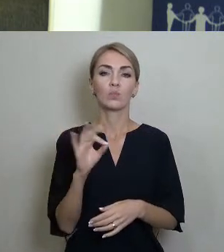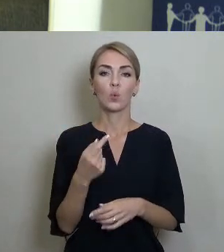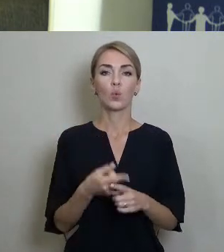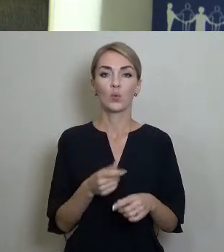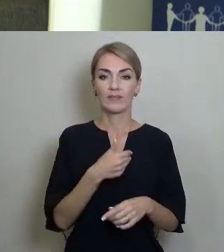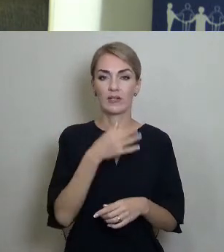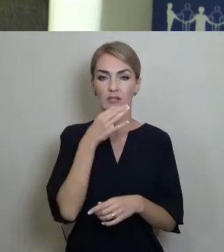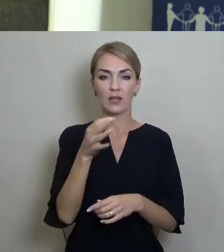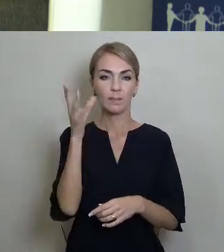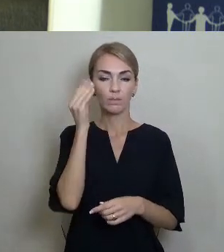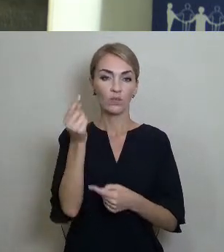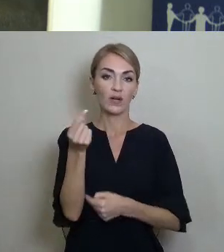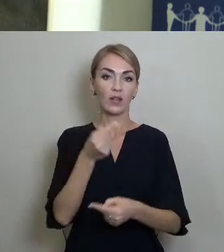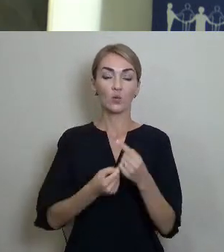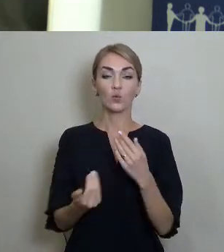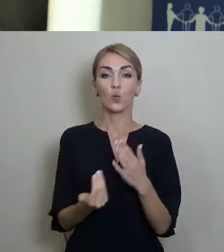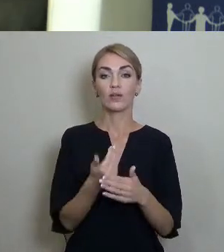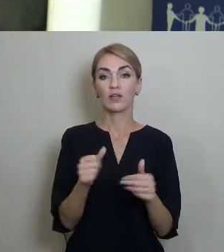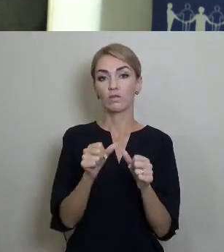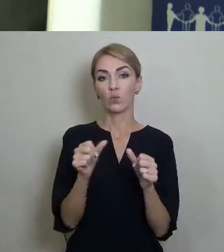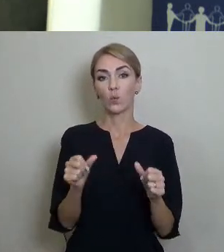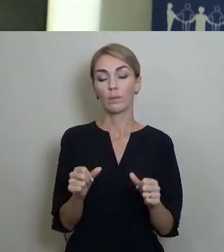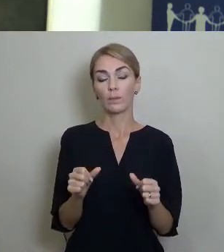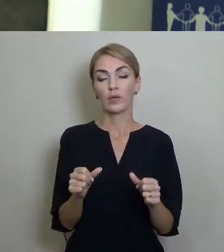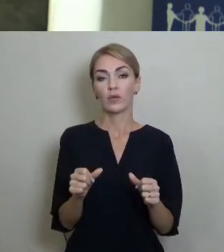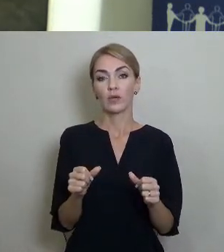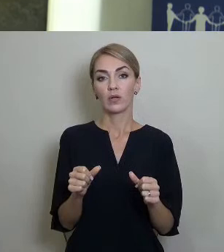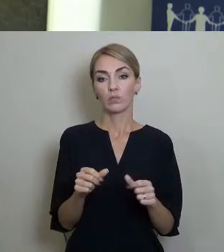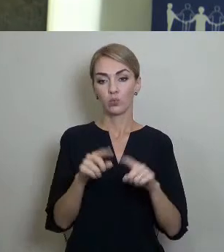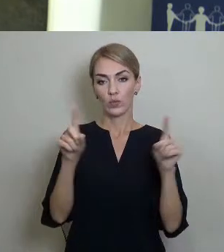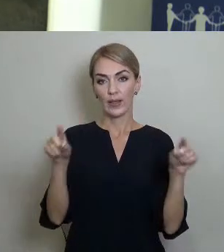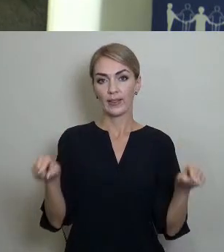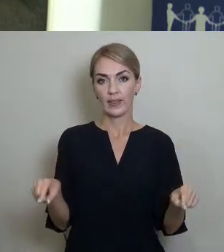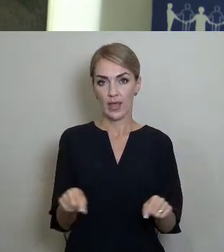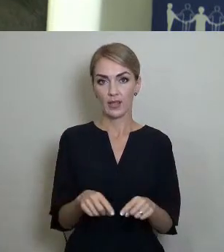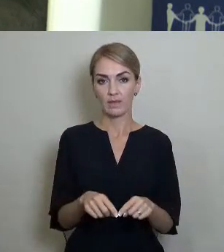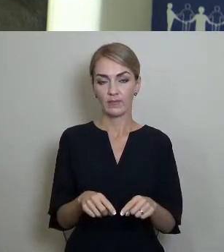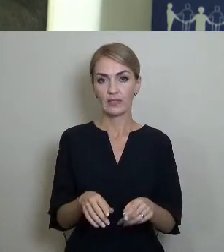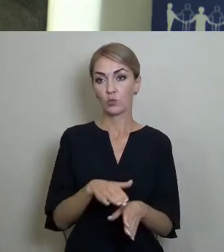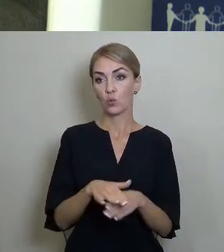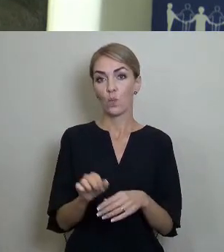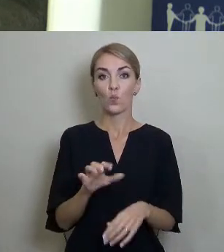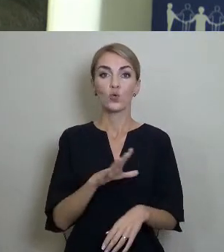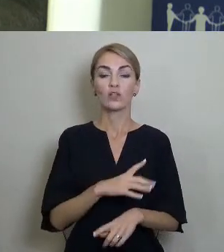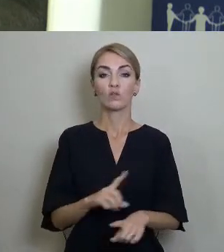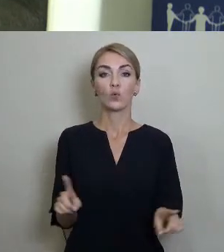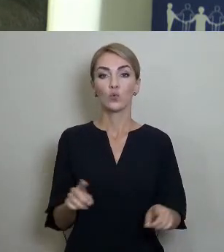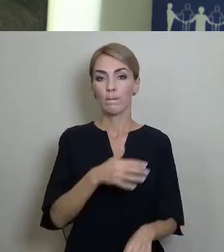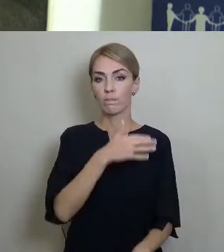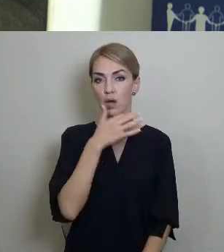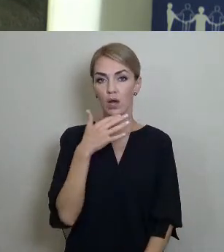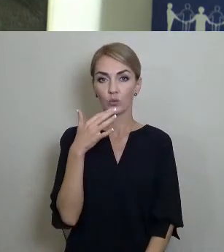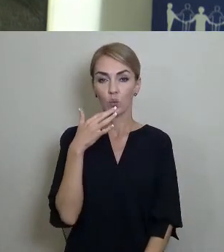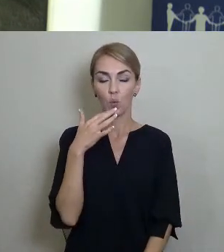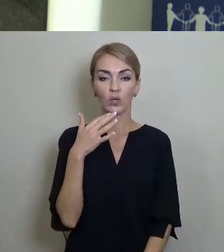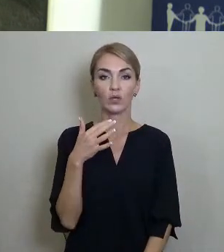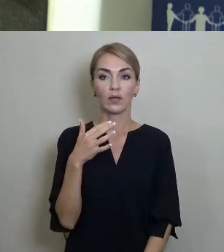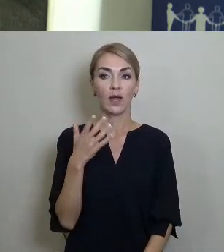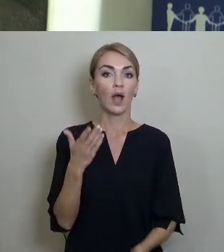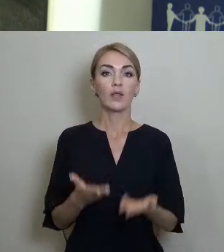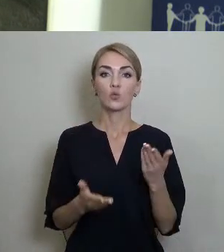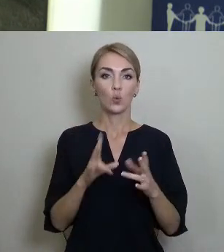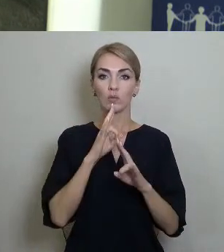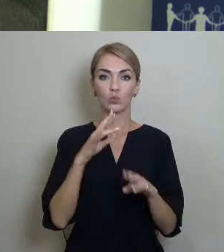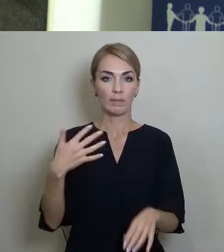is exactly what I wanted to tell you. Going back to the new ballots which are going to be introduced, it is